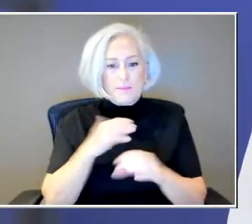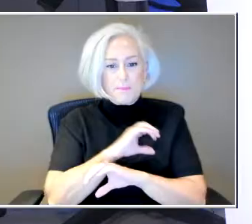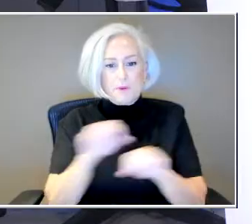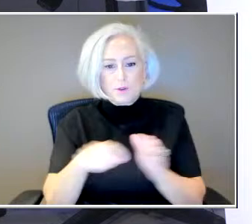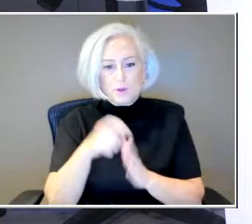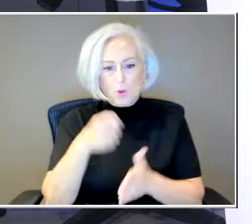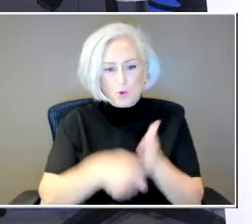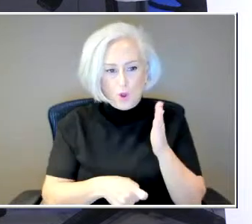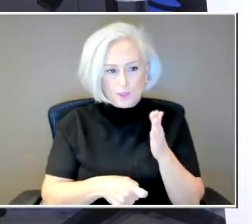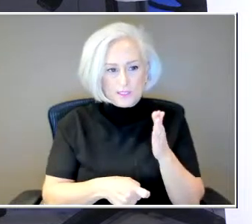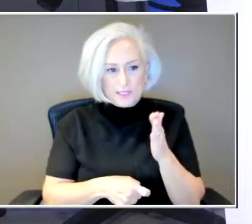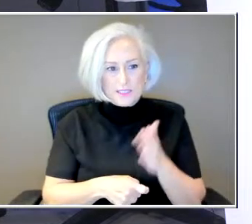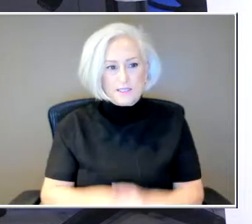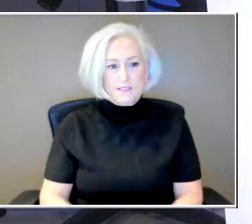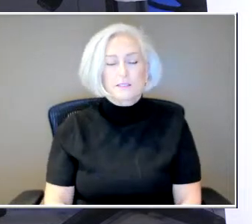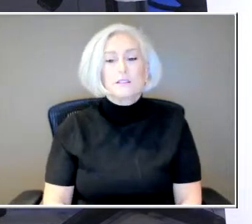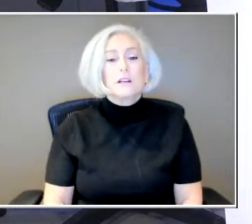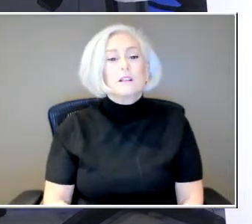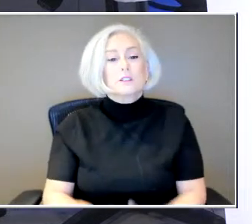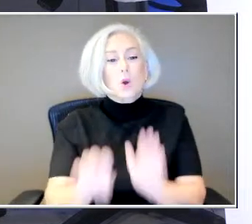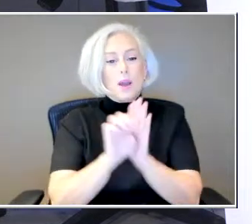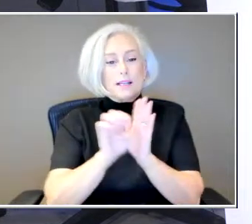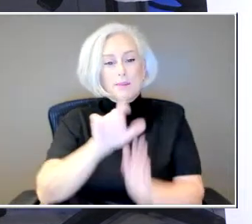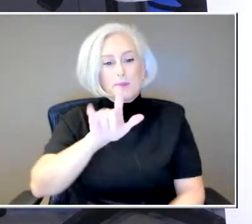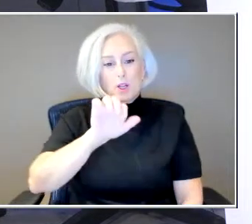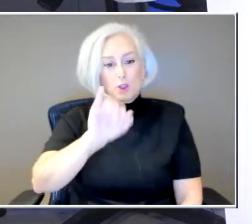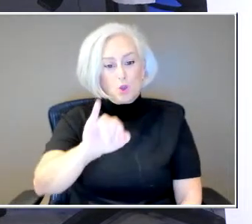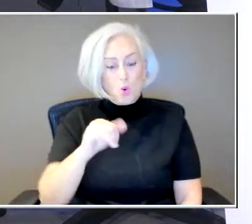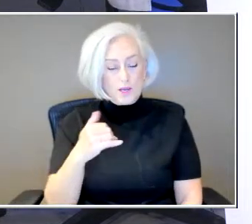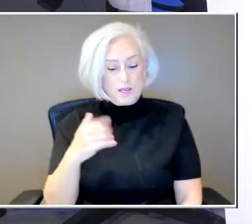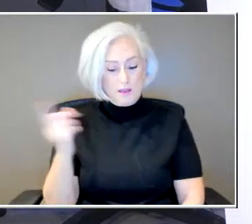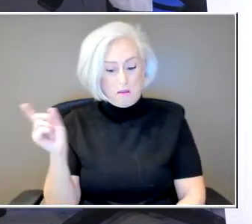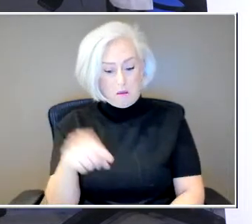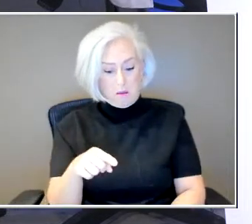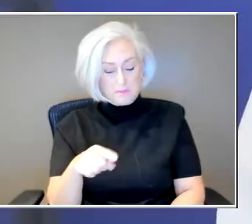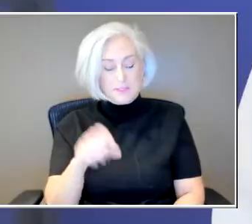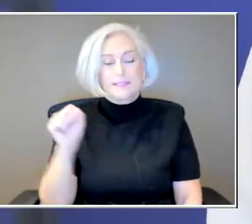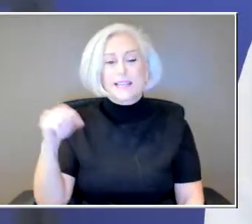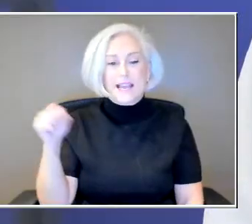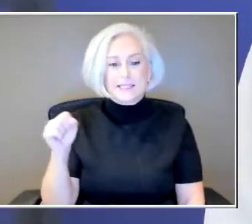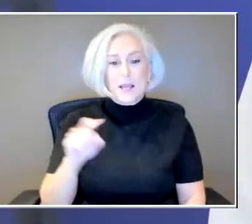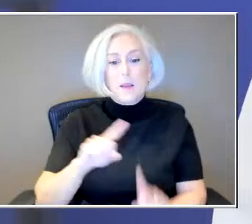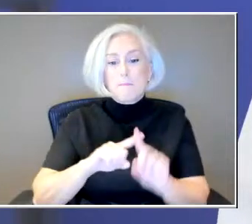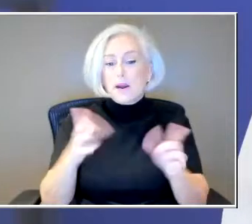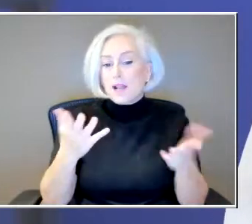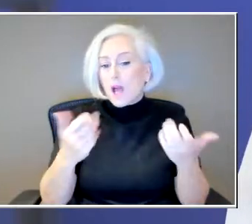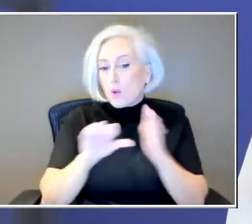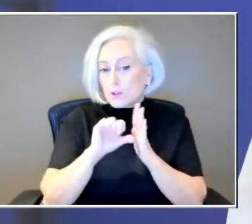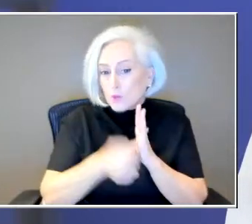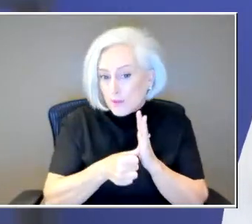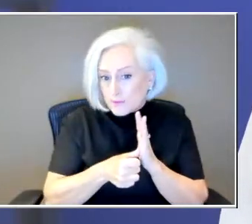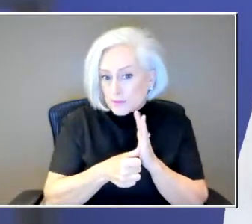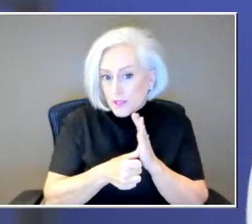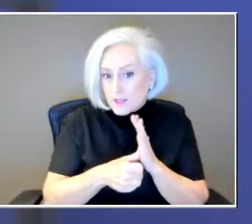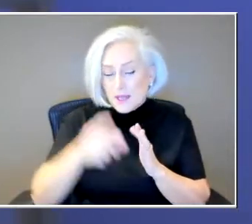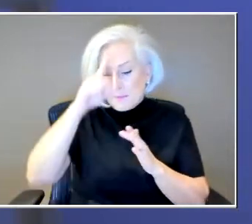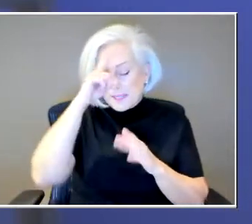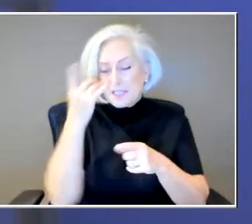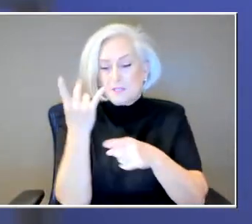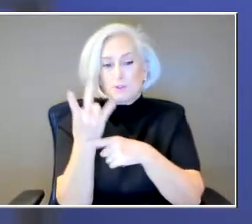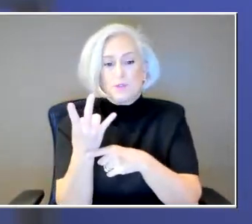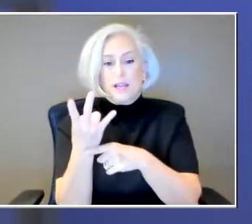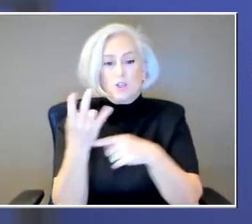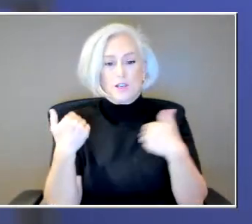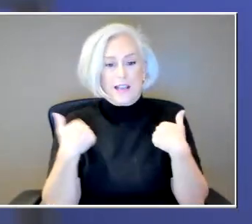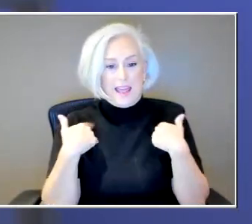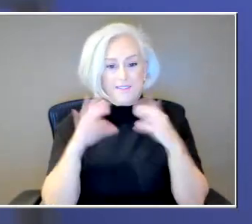Okay. Okay. So someone like Lori comes in. Yes. However, I also want to point out, just because there's a mutation running in the family, you can't ignore